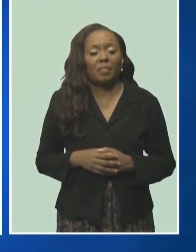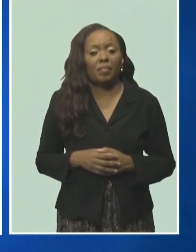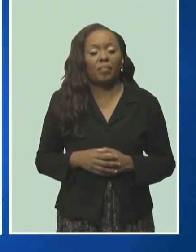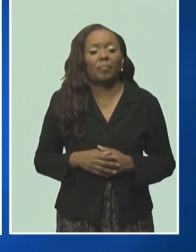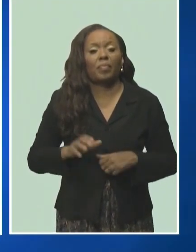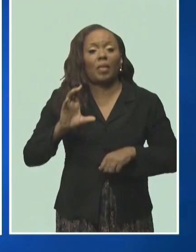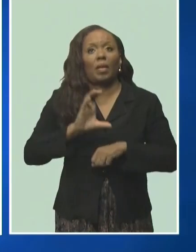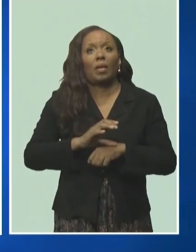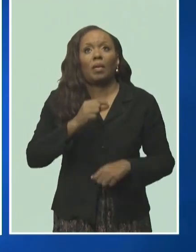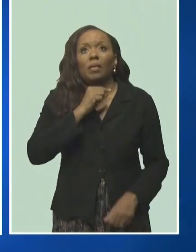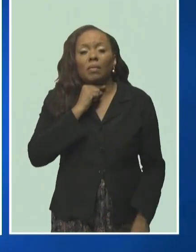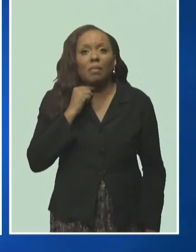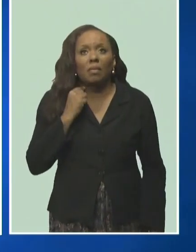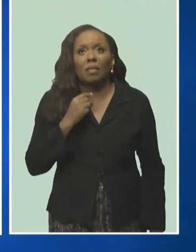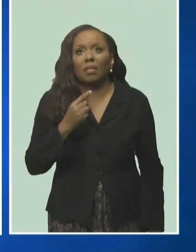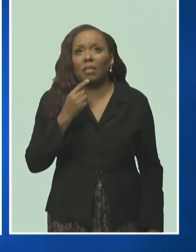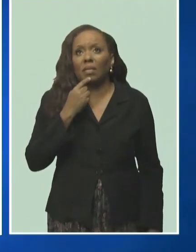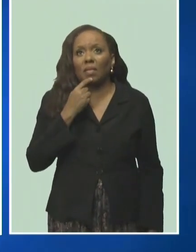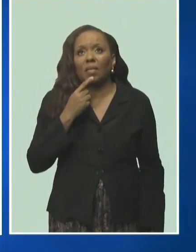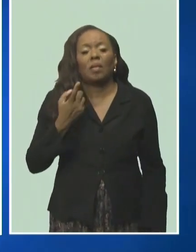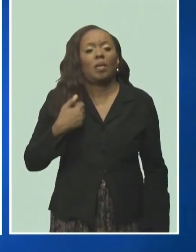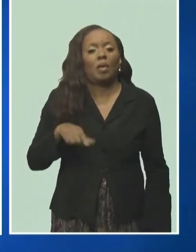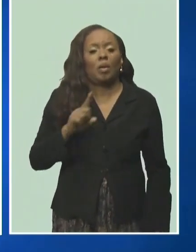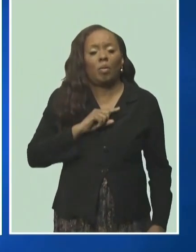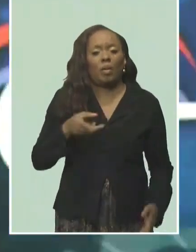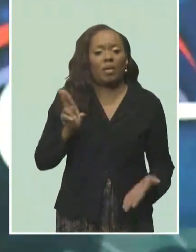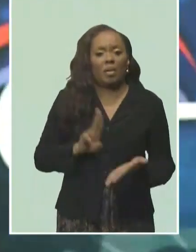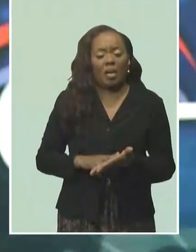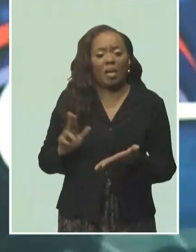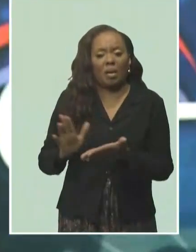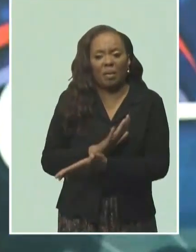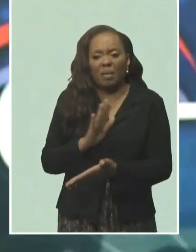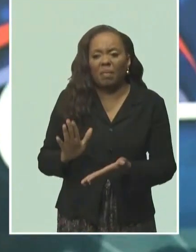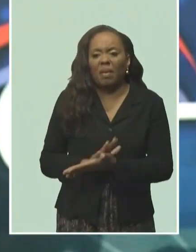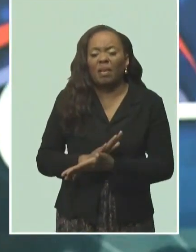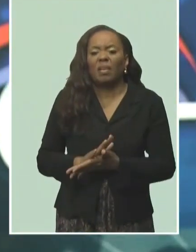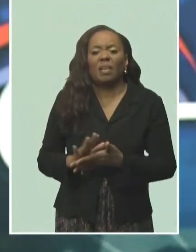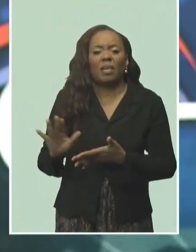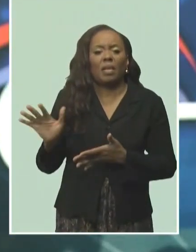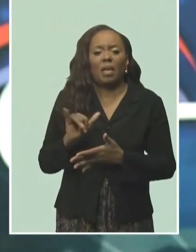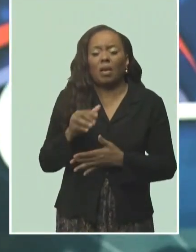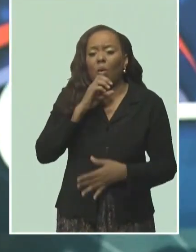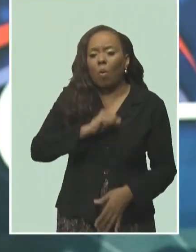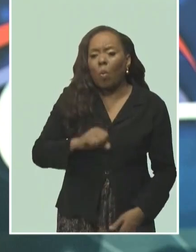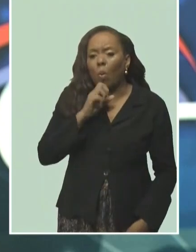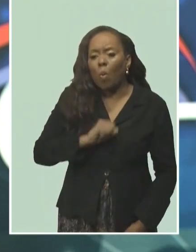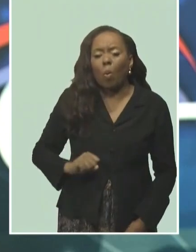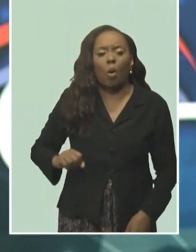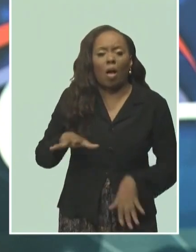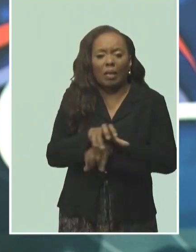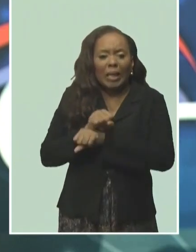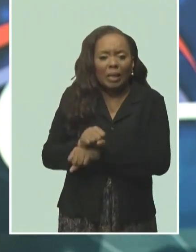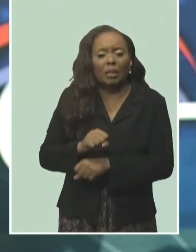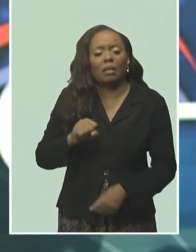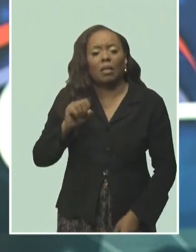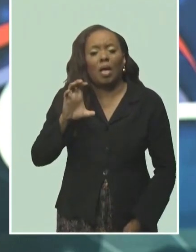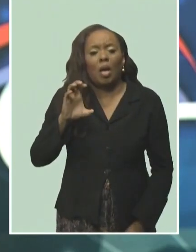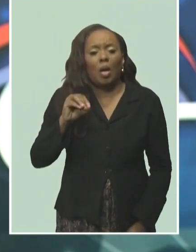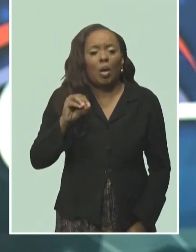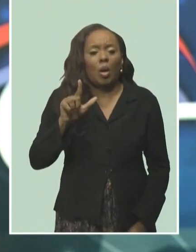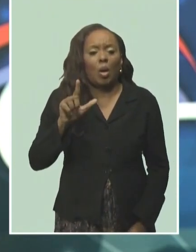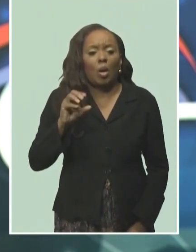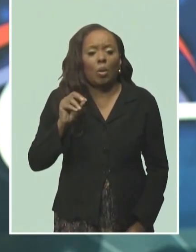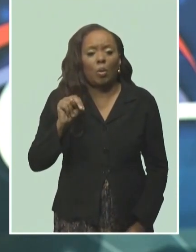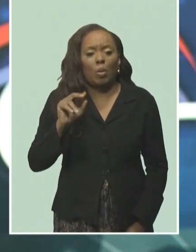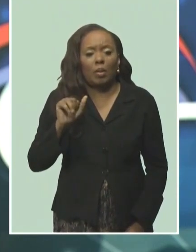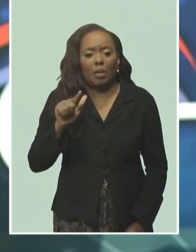signing our people back into colonialism. The build-up to Independence Day continues with a major